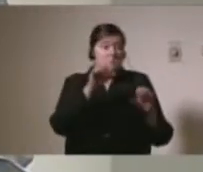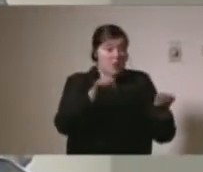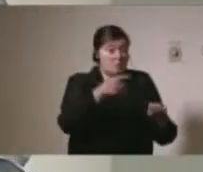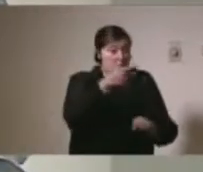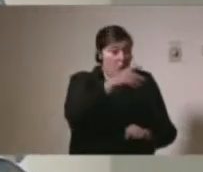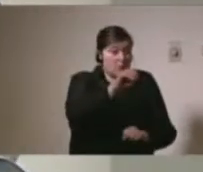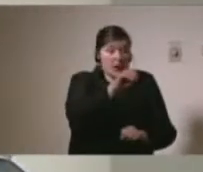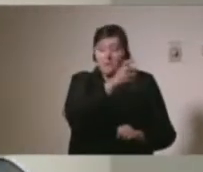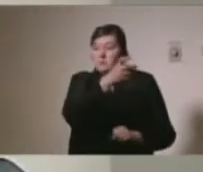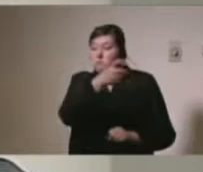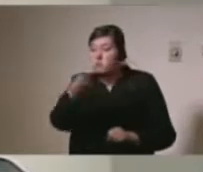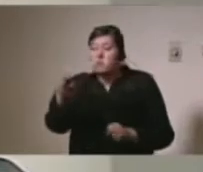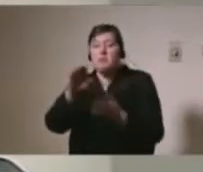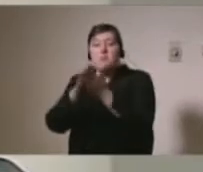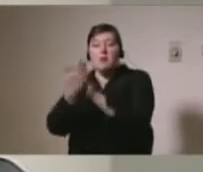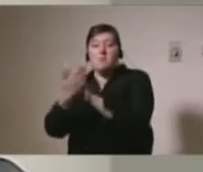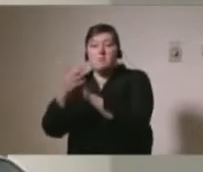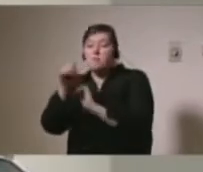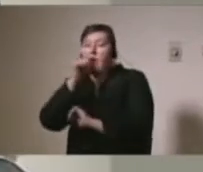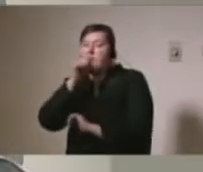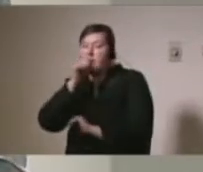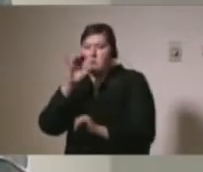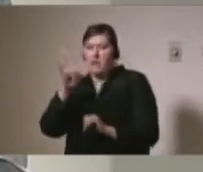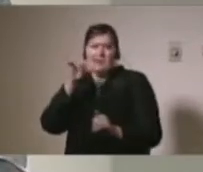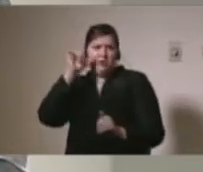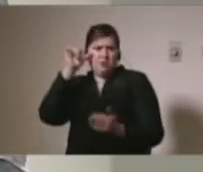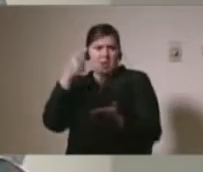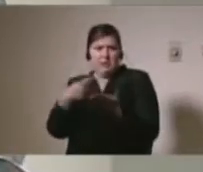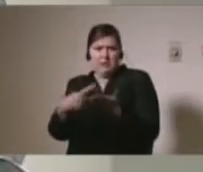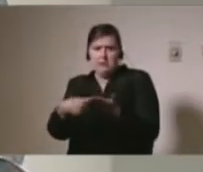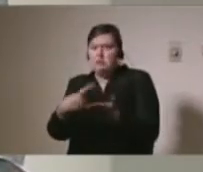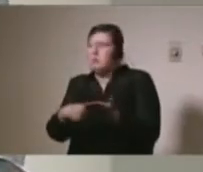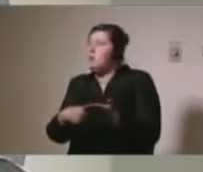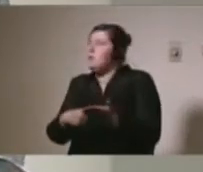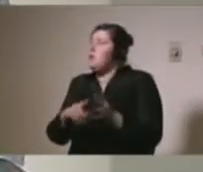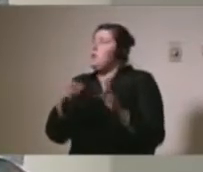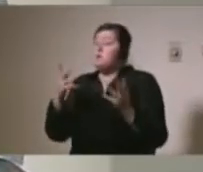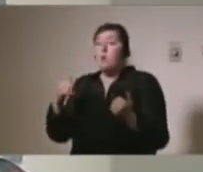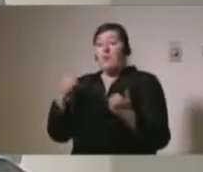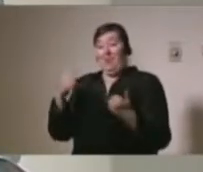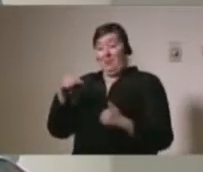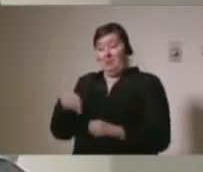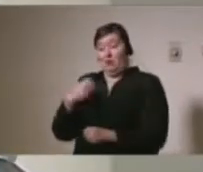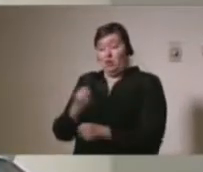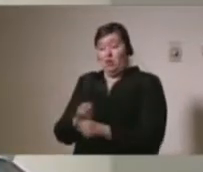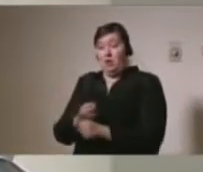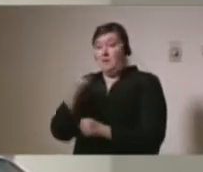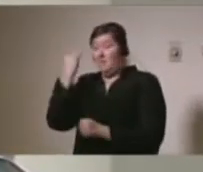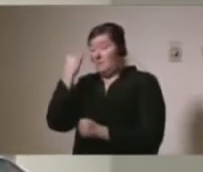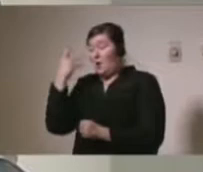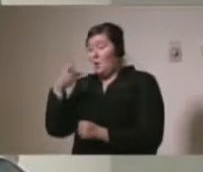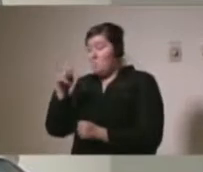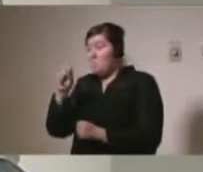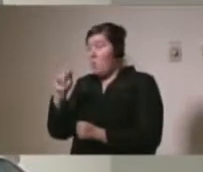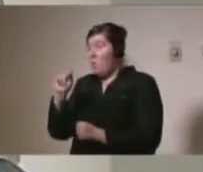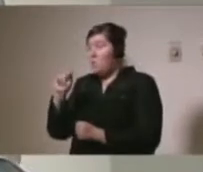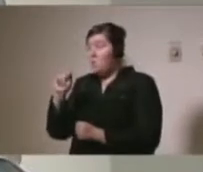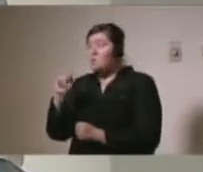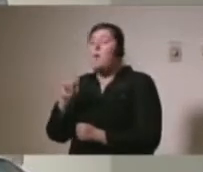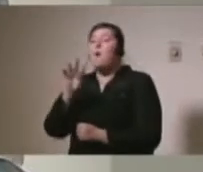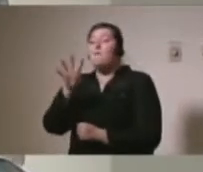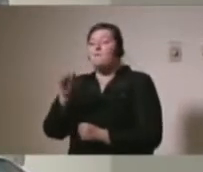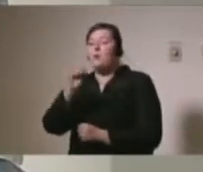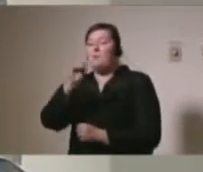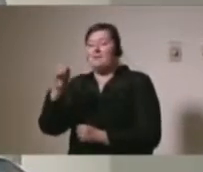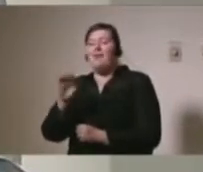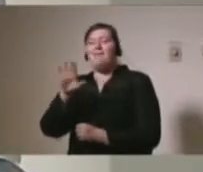From now to the end of the year, 40% of Italian Post capital will be tied to the Italian international stock